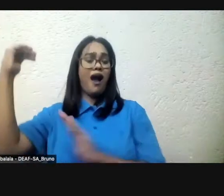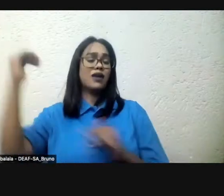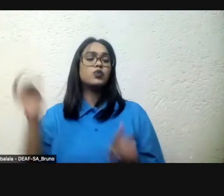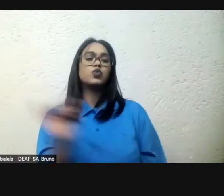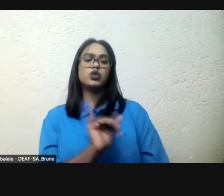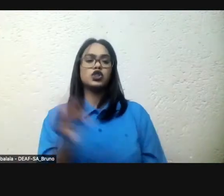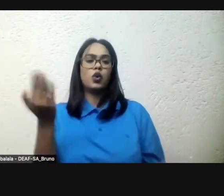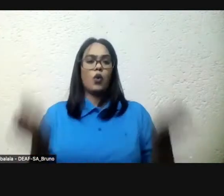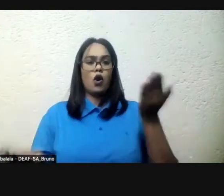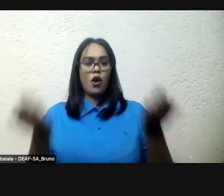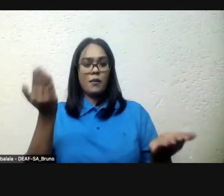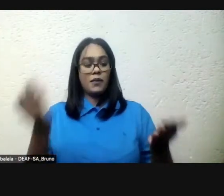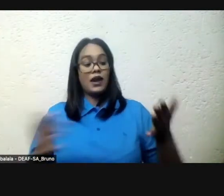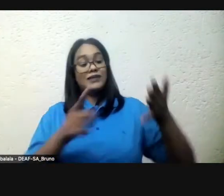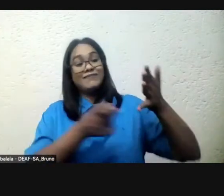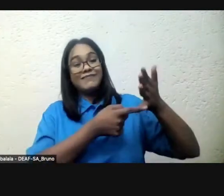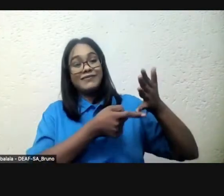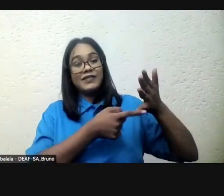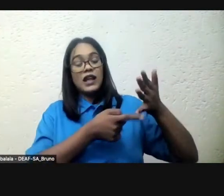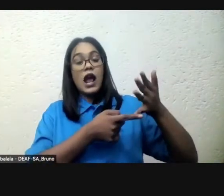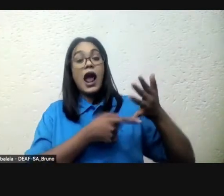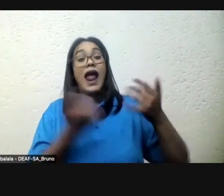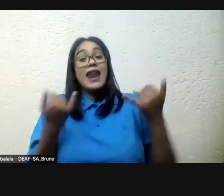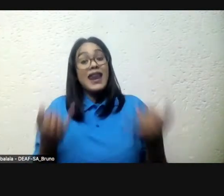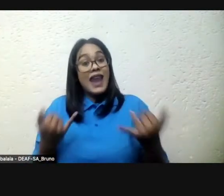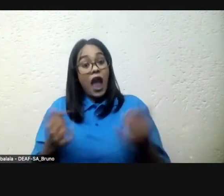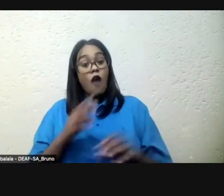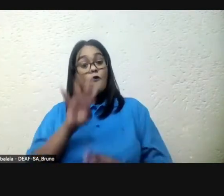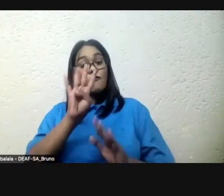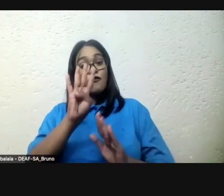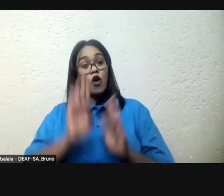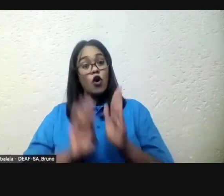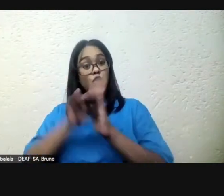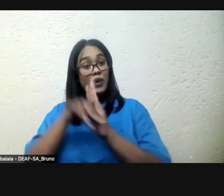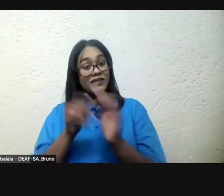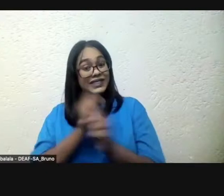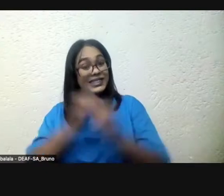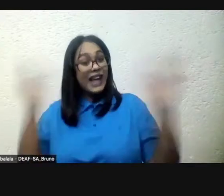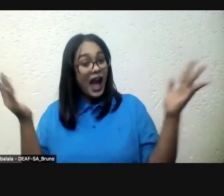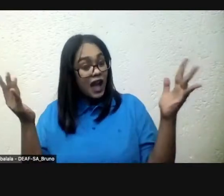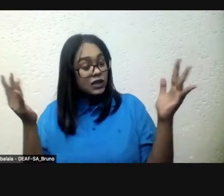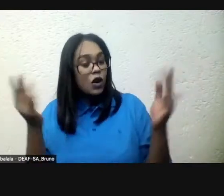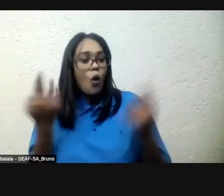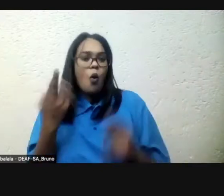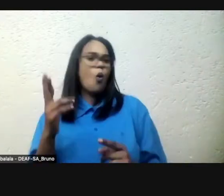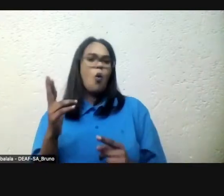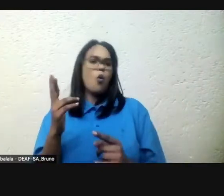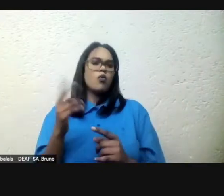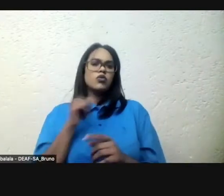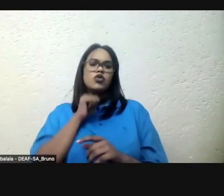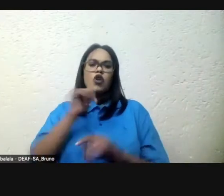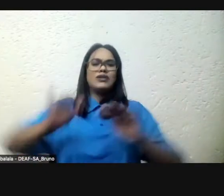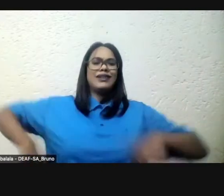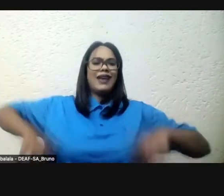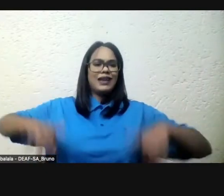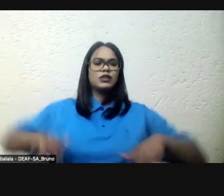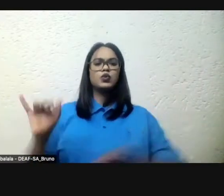think this one, the minister and the colleagues can be able to touch on this one. What is Gauteng's positivity